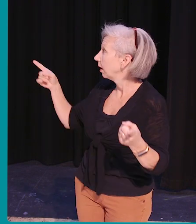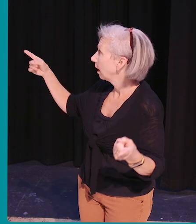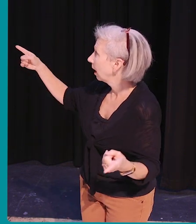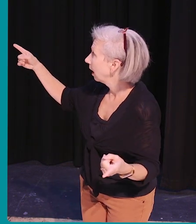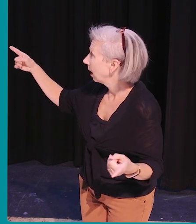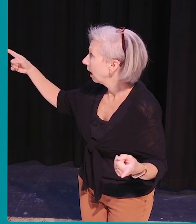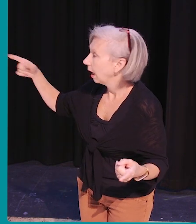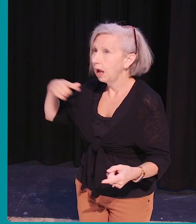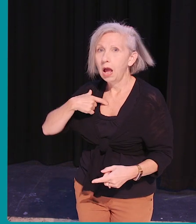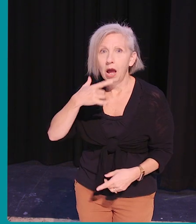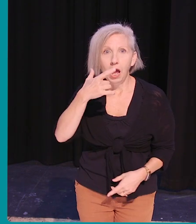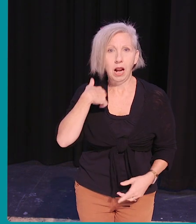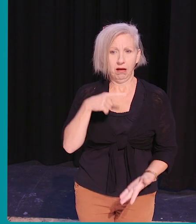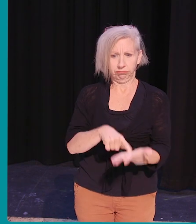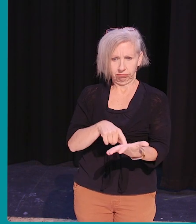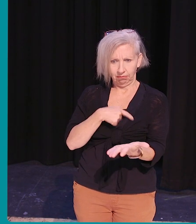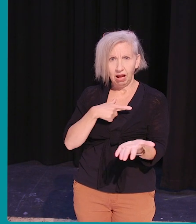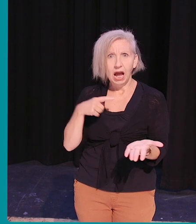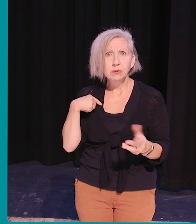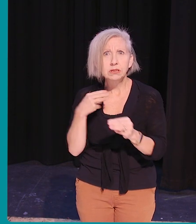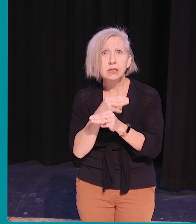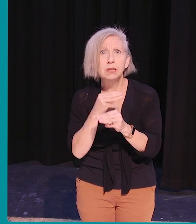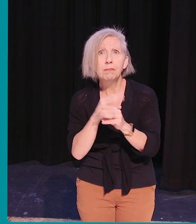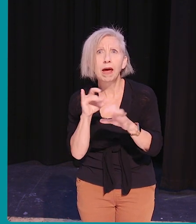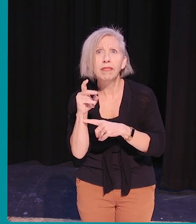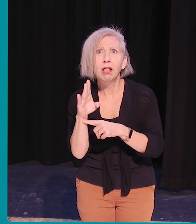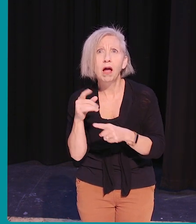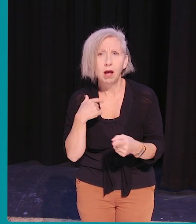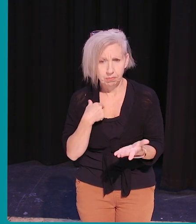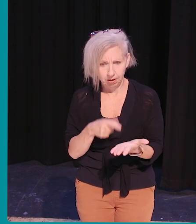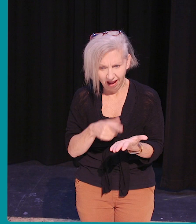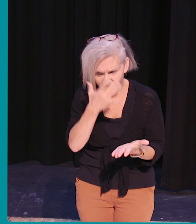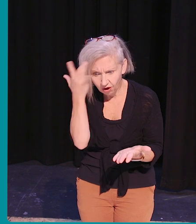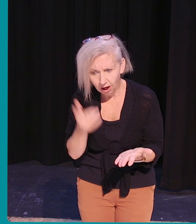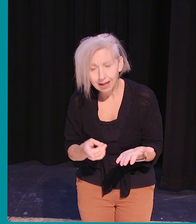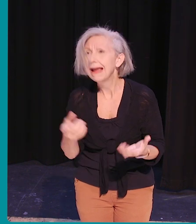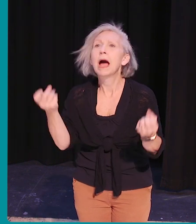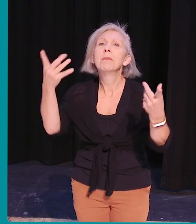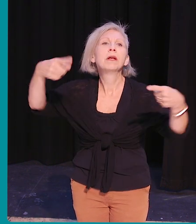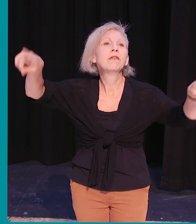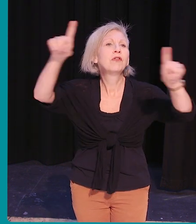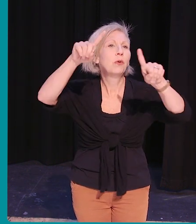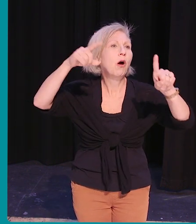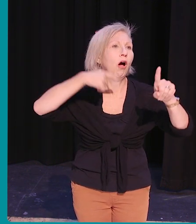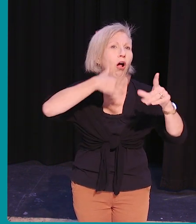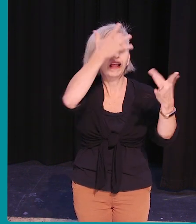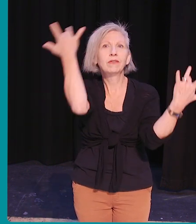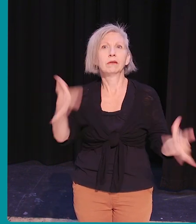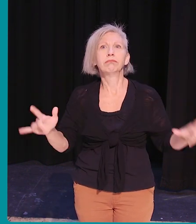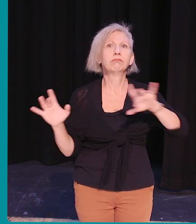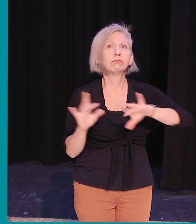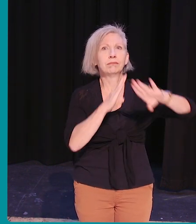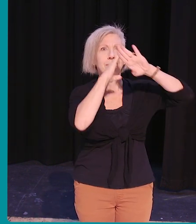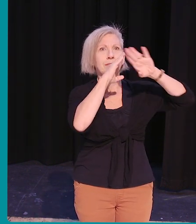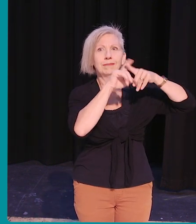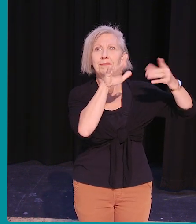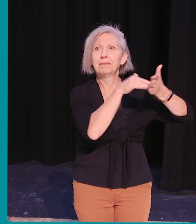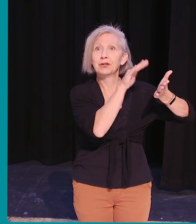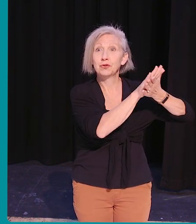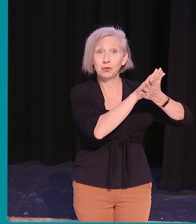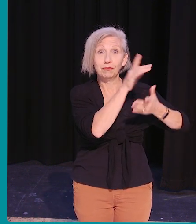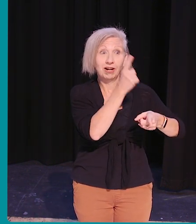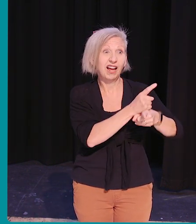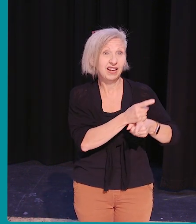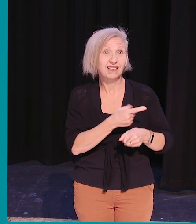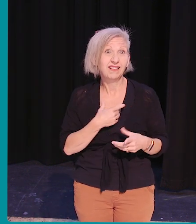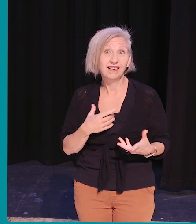did not remember that. Right? How many of you have forgotten so much of middle school because you just needed to? That was me. Right?